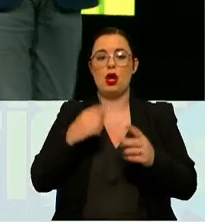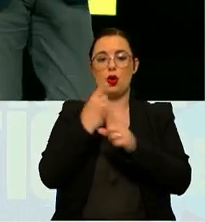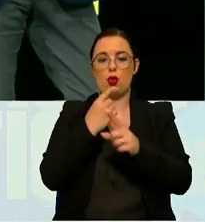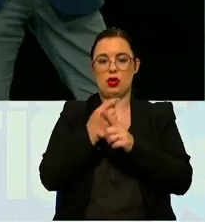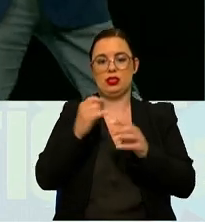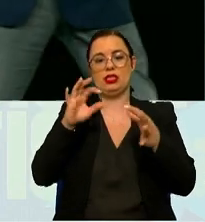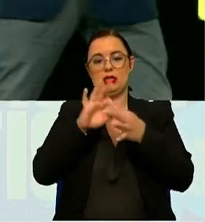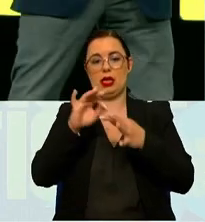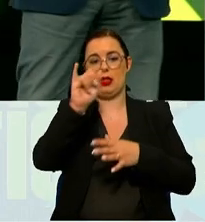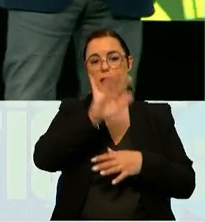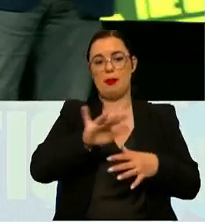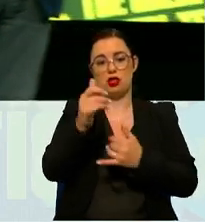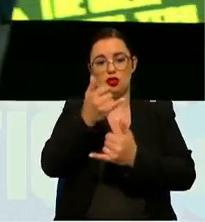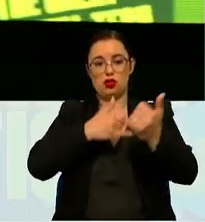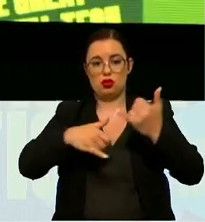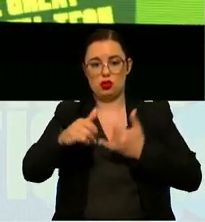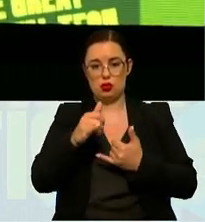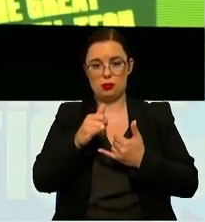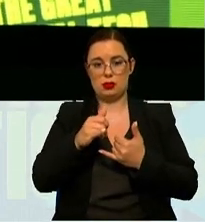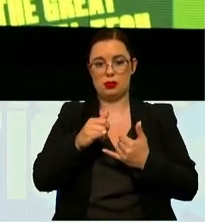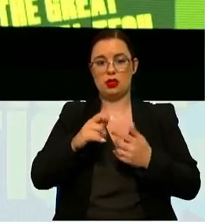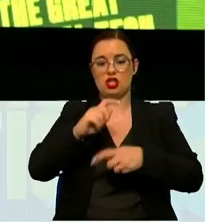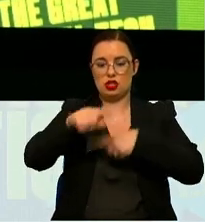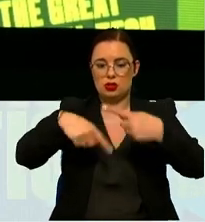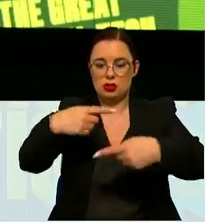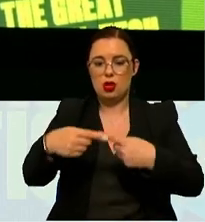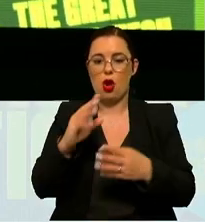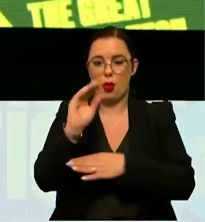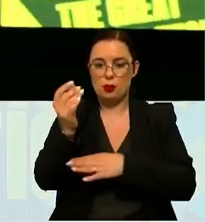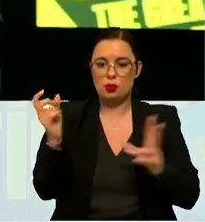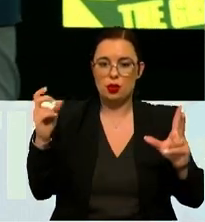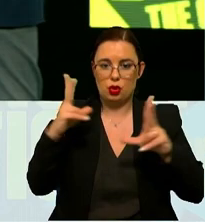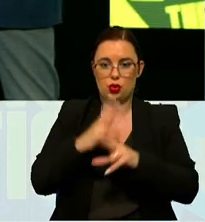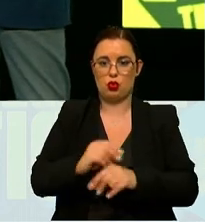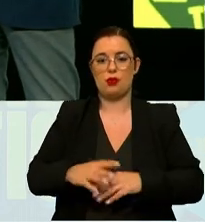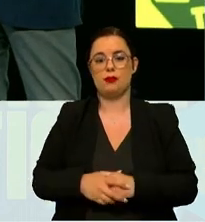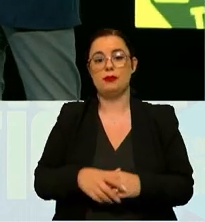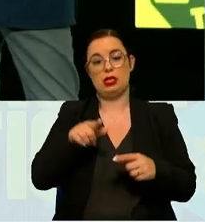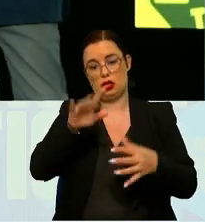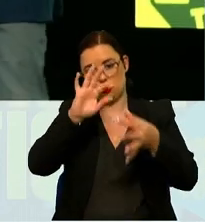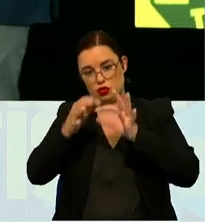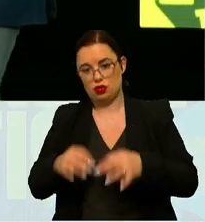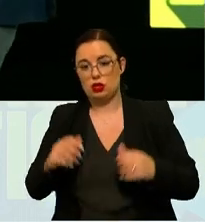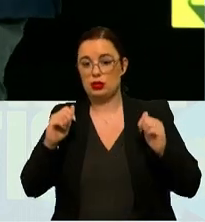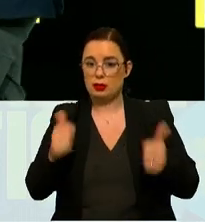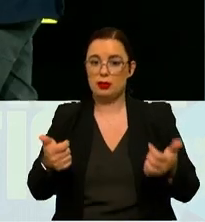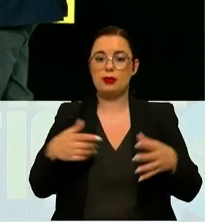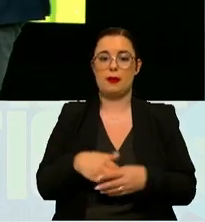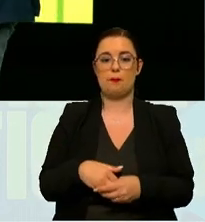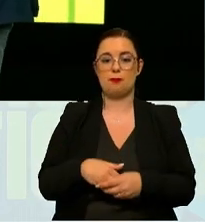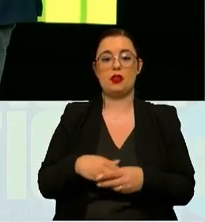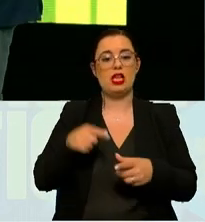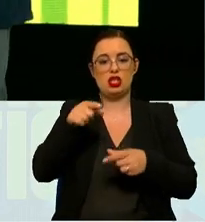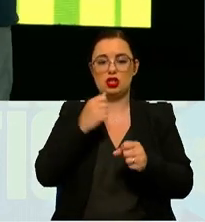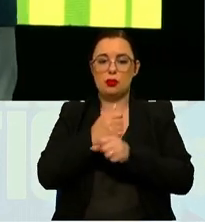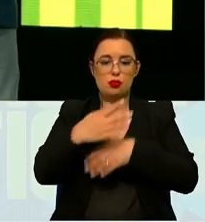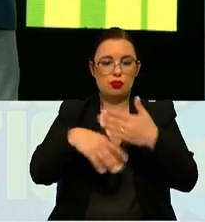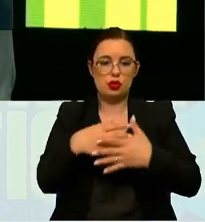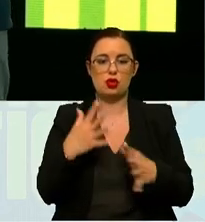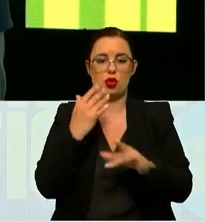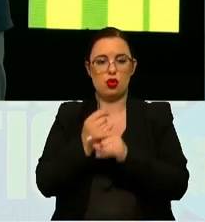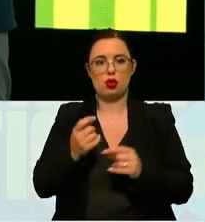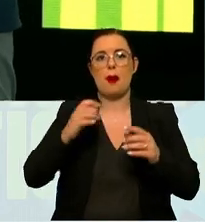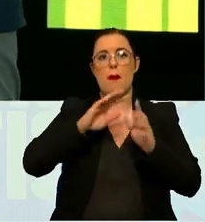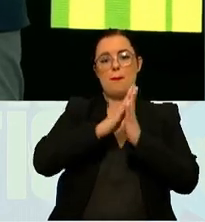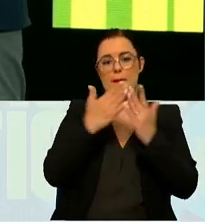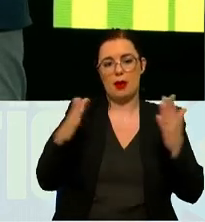image and substitute it and generate a new object that makes sense. And if we apply this to any other processes across Maps